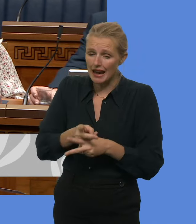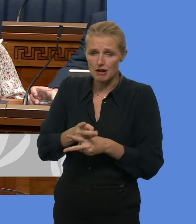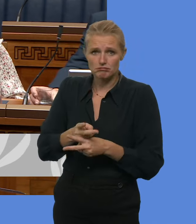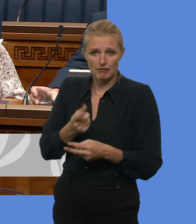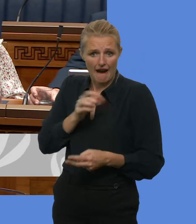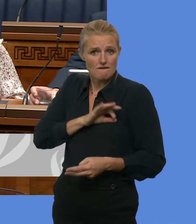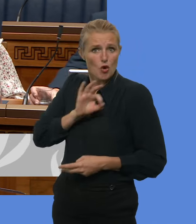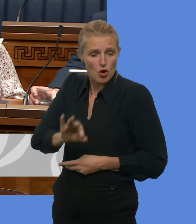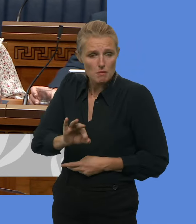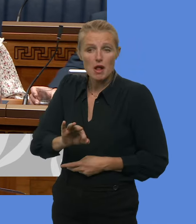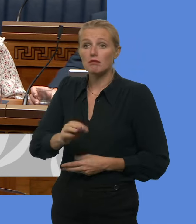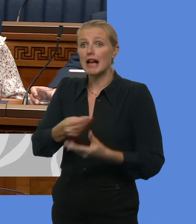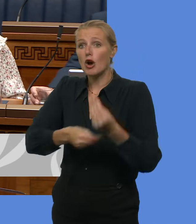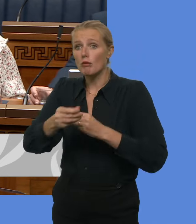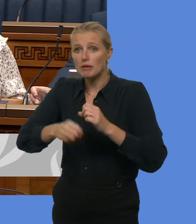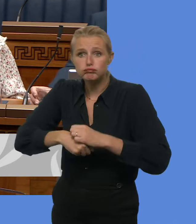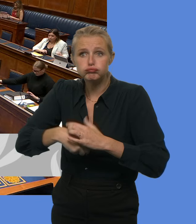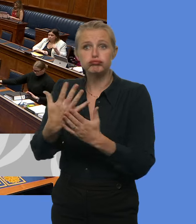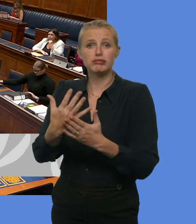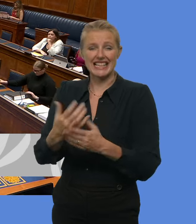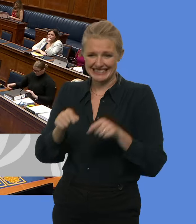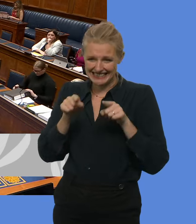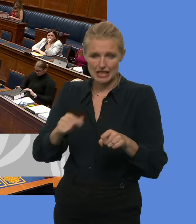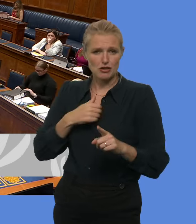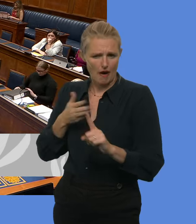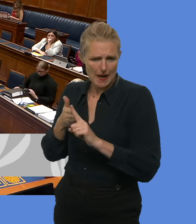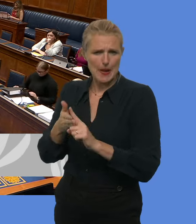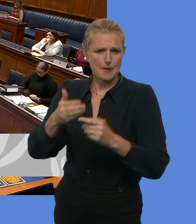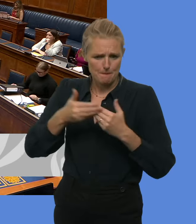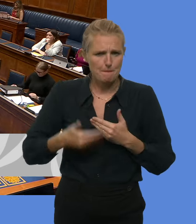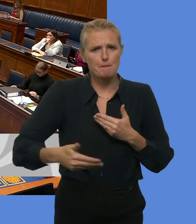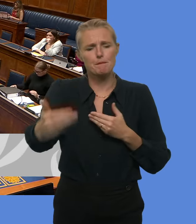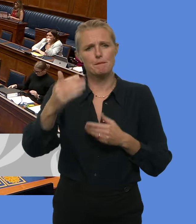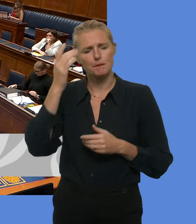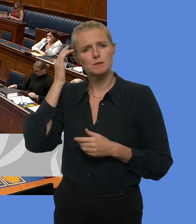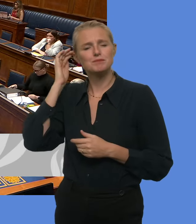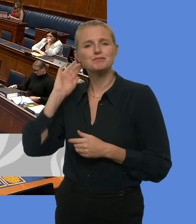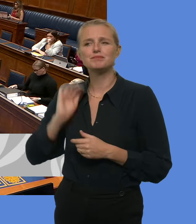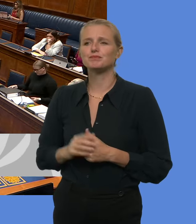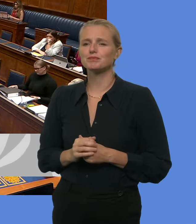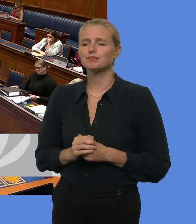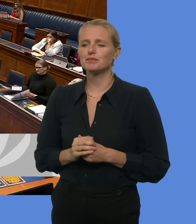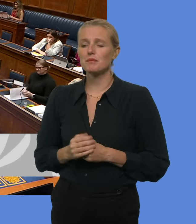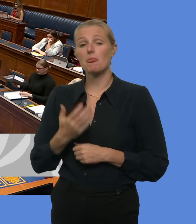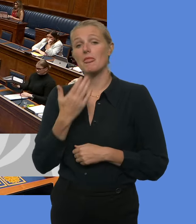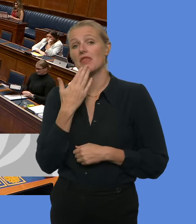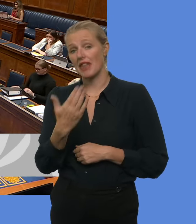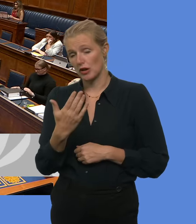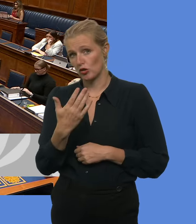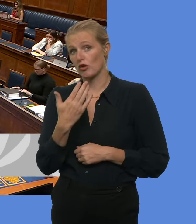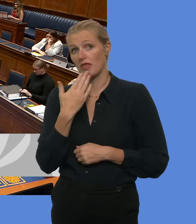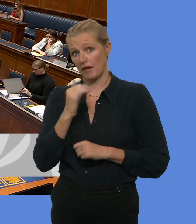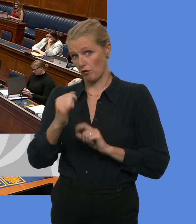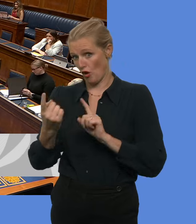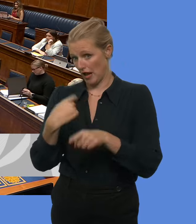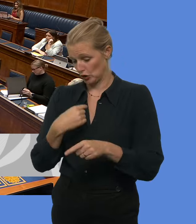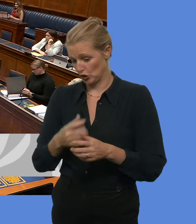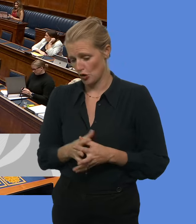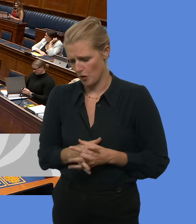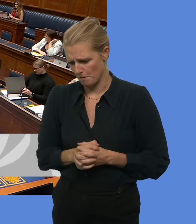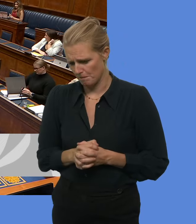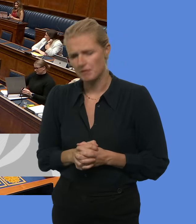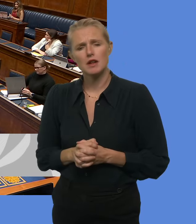that delivery in the years to come. Anne Forsyth. Mr. Speaker, and I thank you, Deputy First Minister, for her answer. I want to